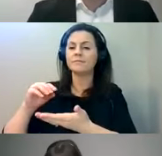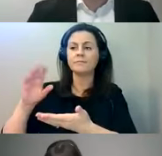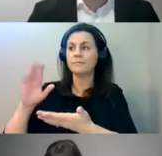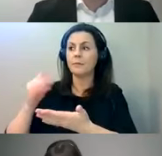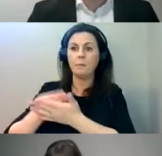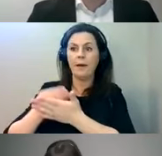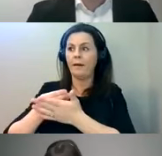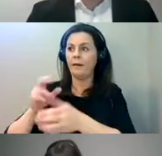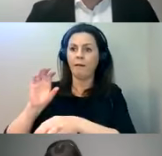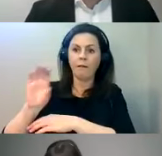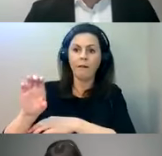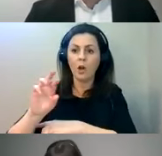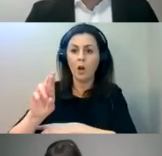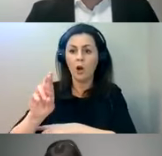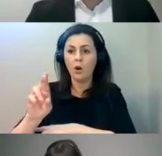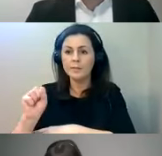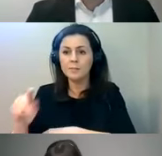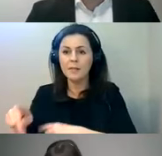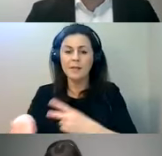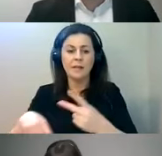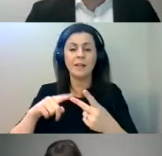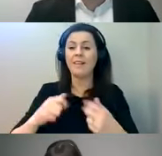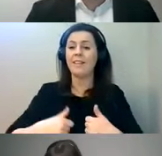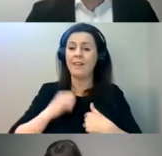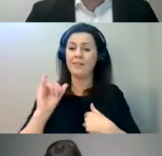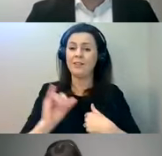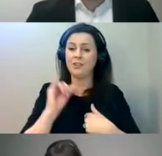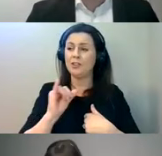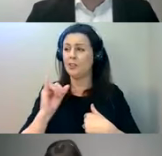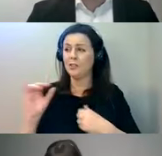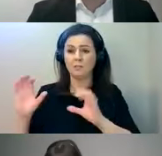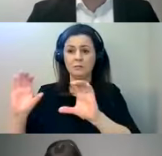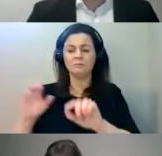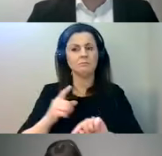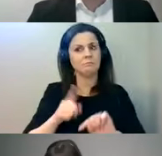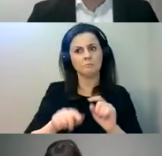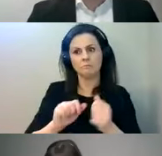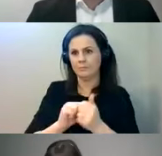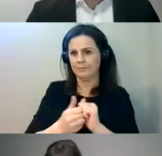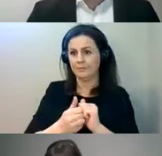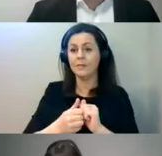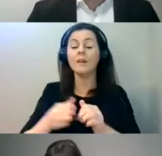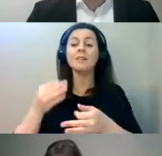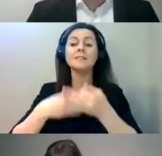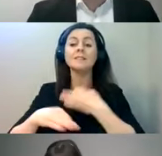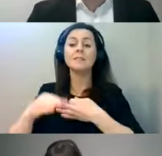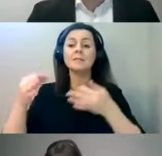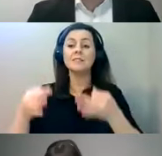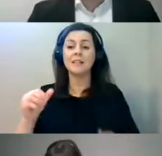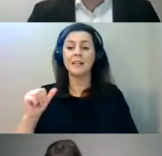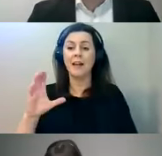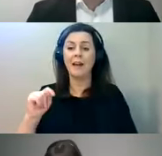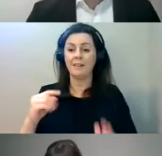or life insurance plan. Section 7 of the Substitute Decisions Act is very clear that a power of attorney